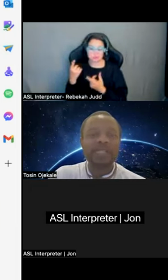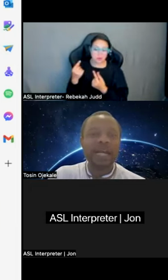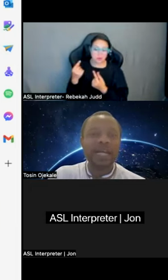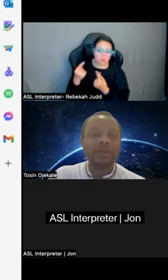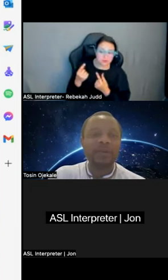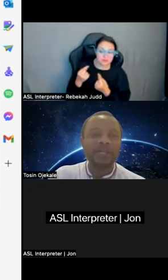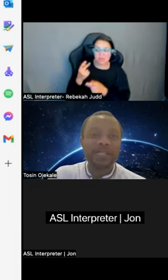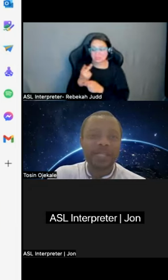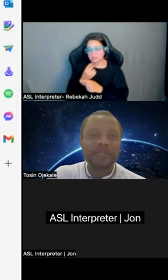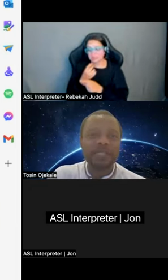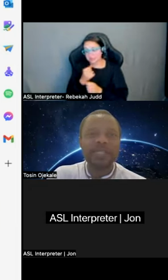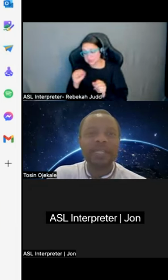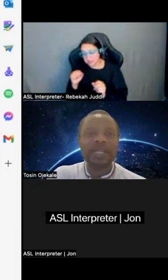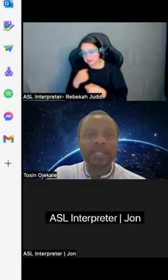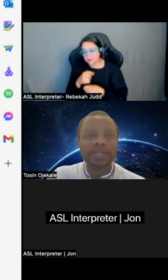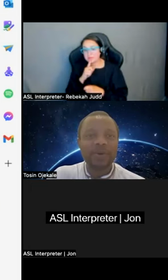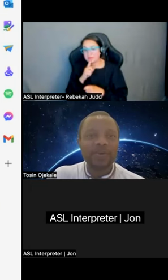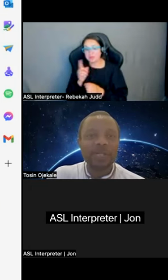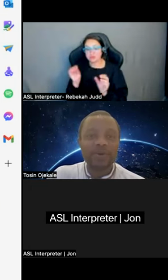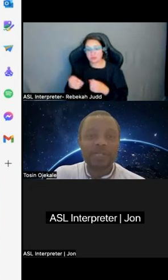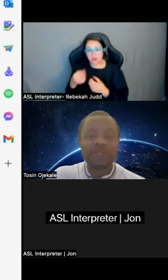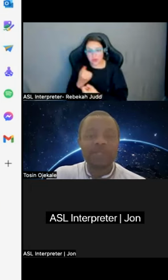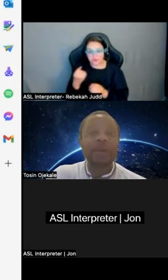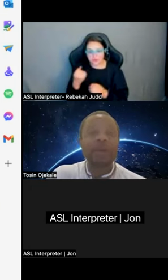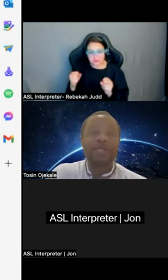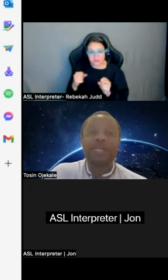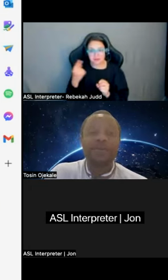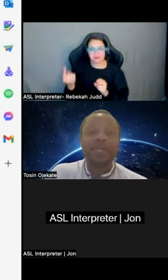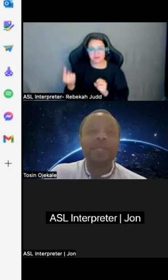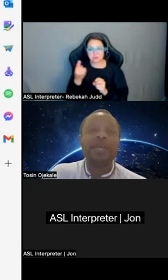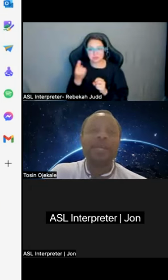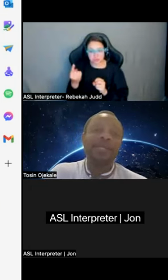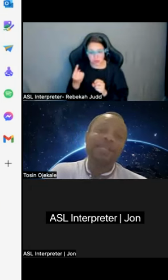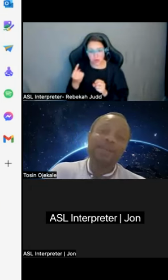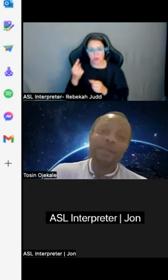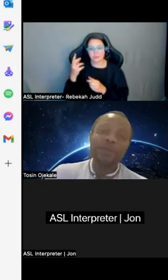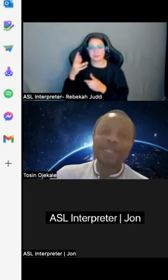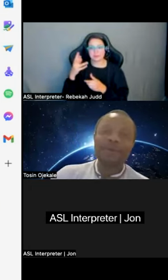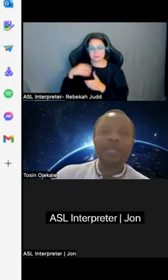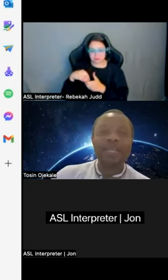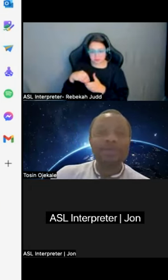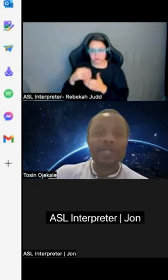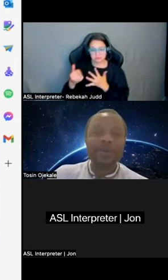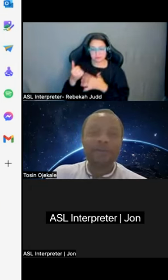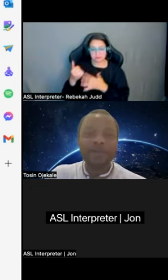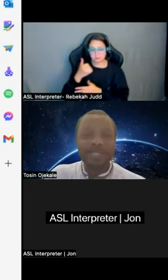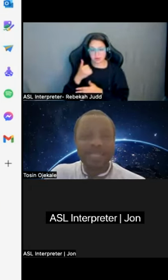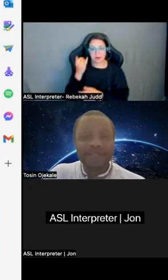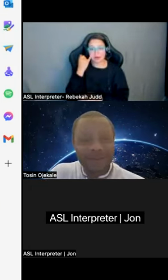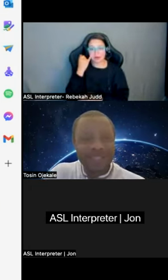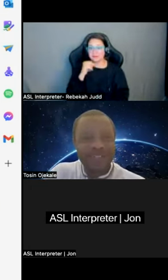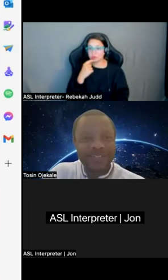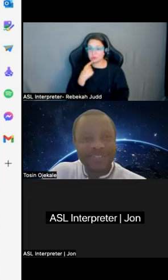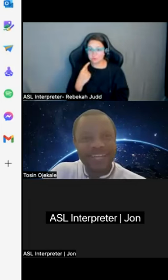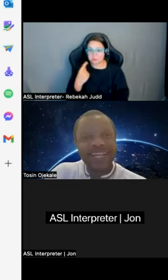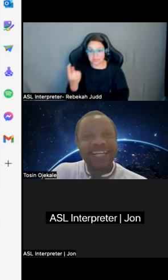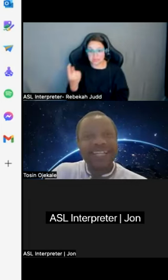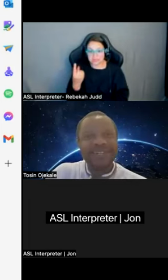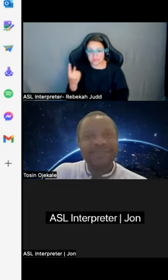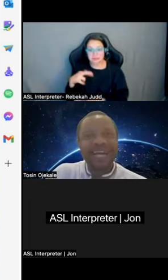safety and the office safety is always considered? So you have to say something. if you don't say something, it means you have not been safety